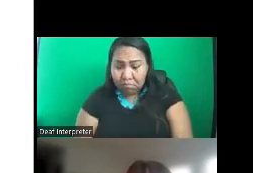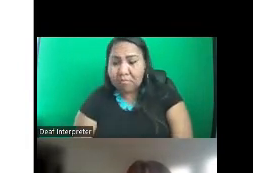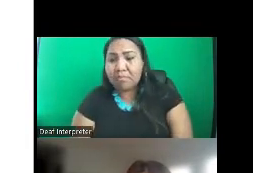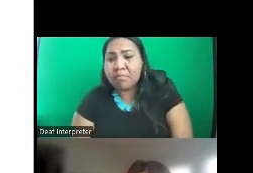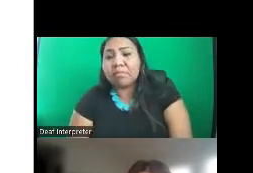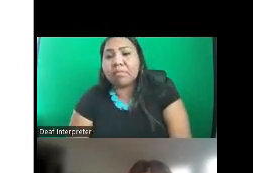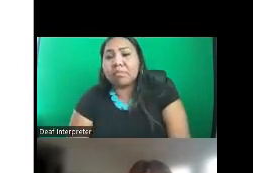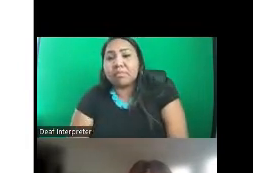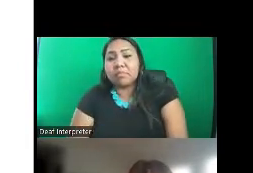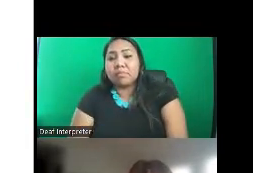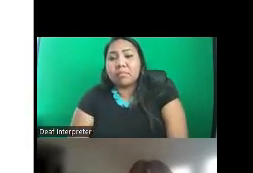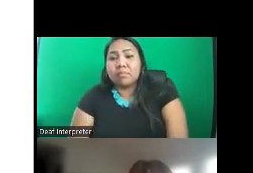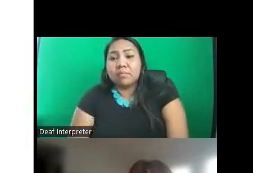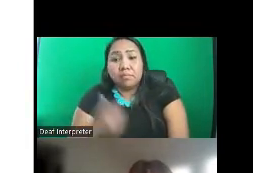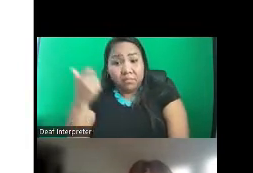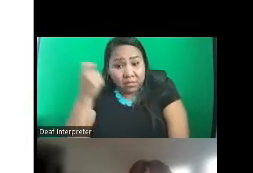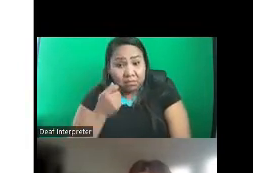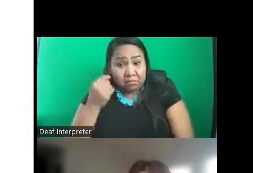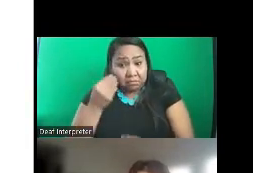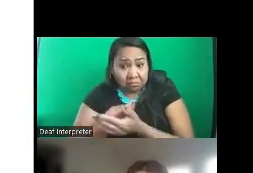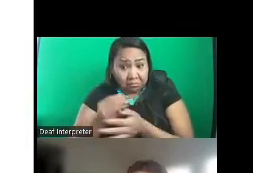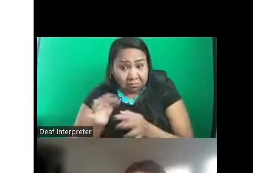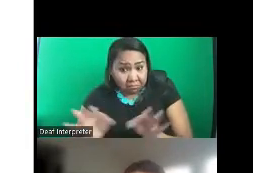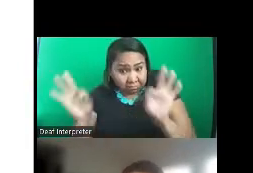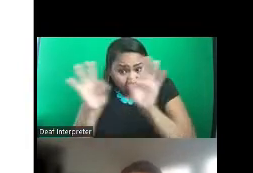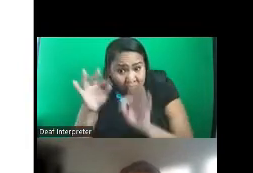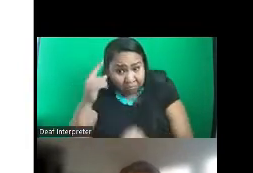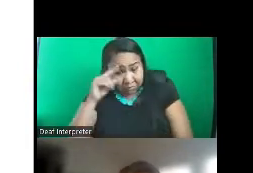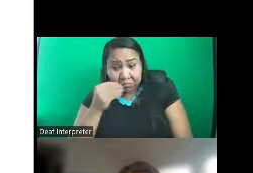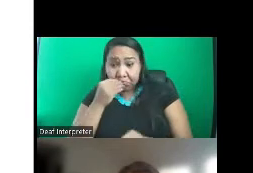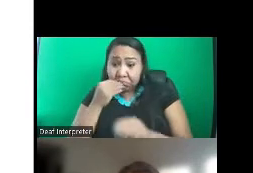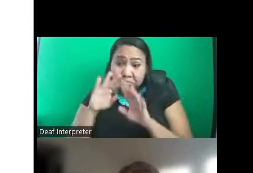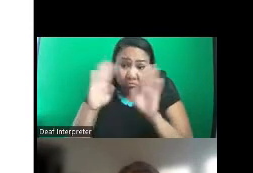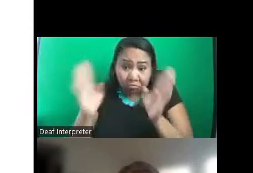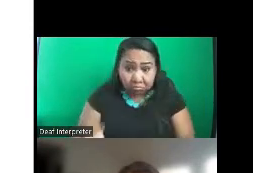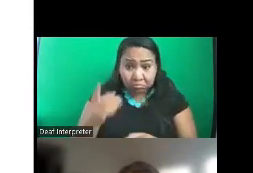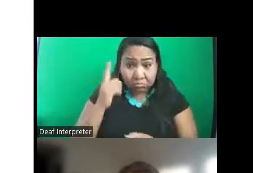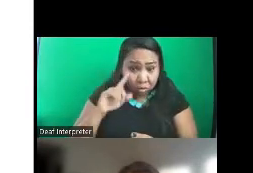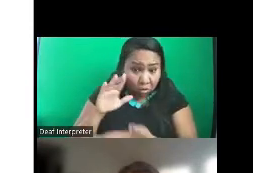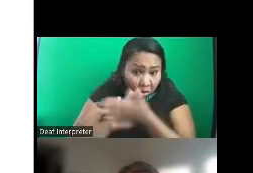tuition, and housing for college students? Right. So